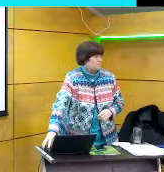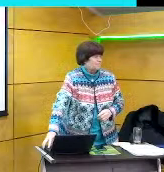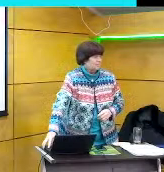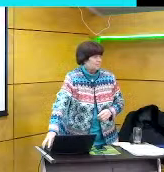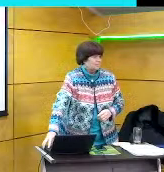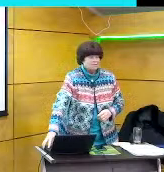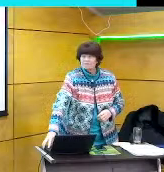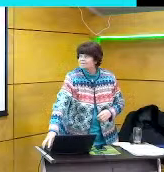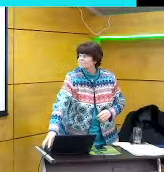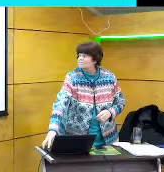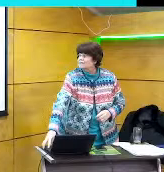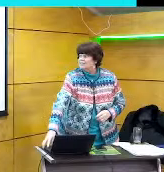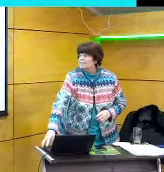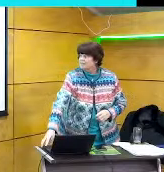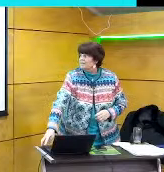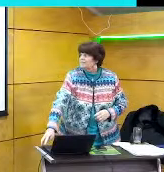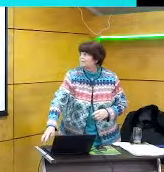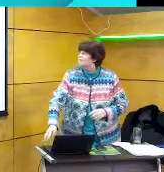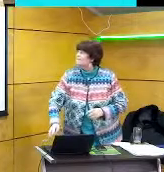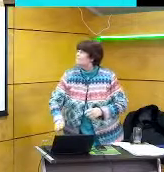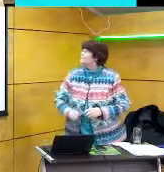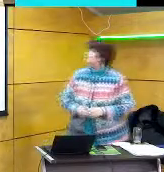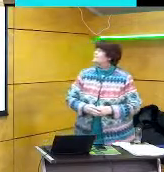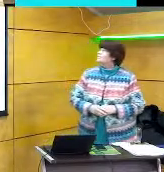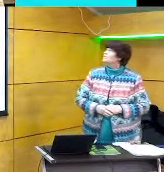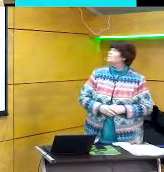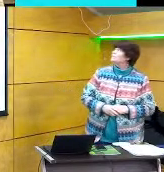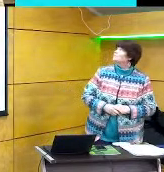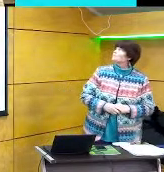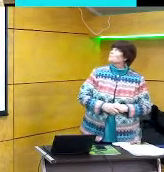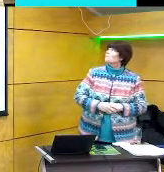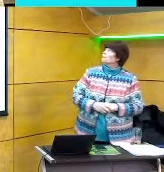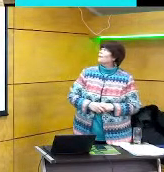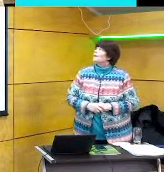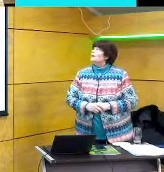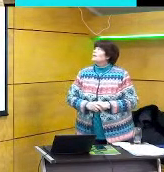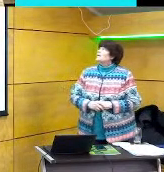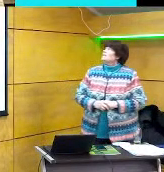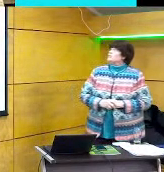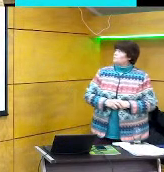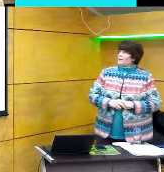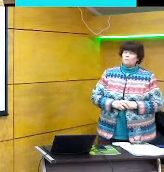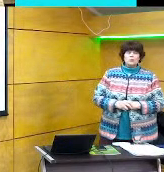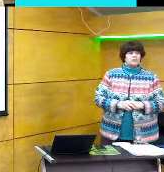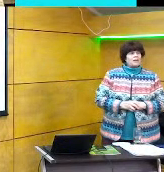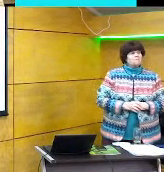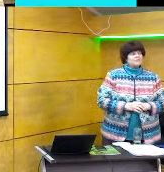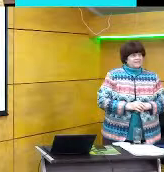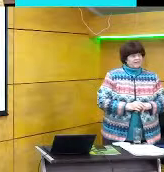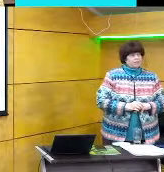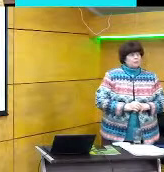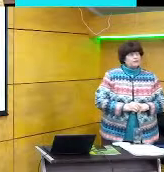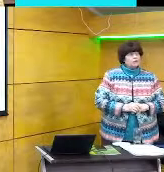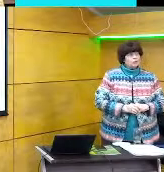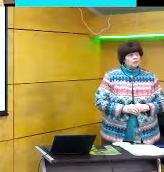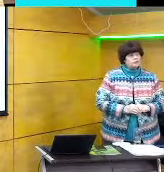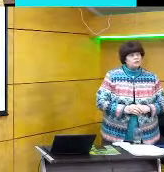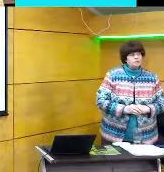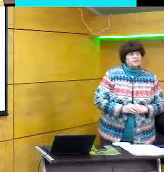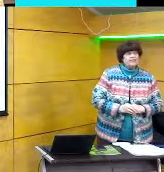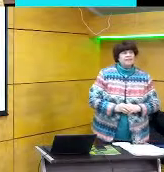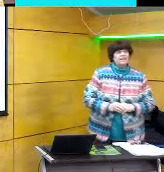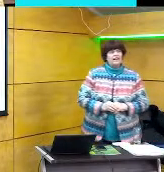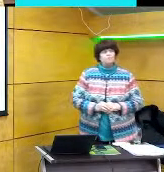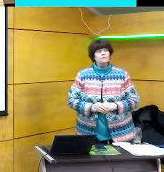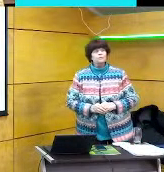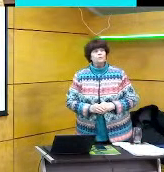top 6 in London. So debate workshops, again, we encourage you